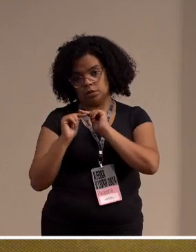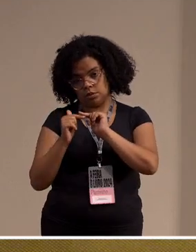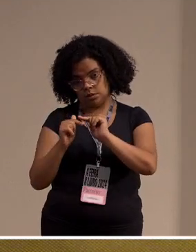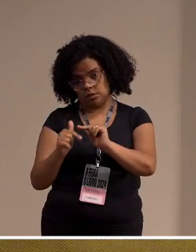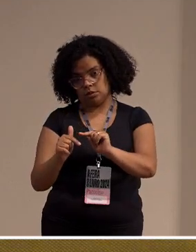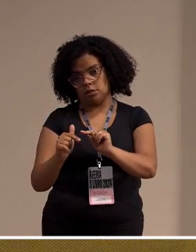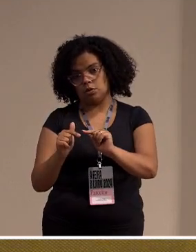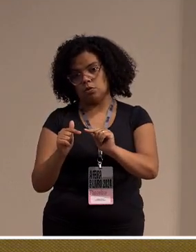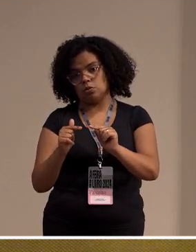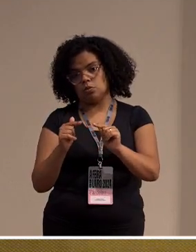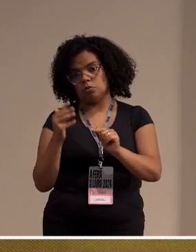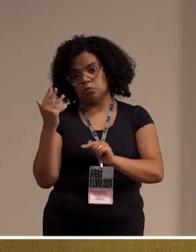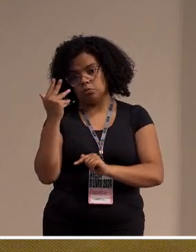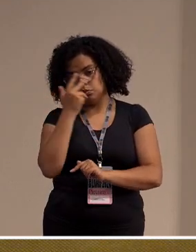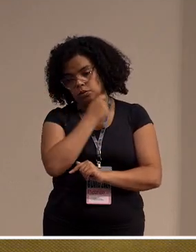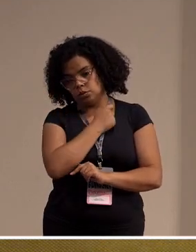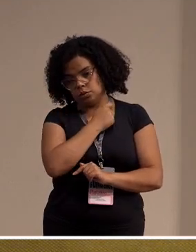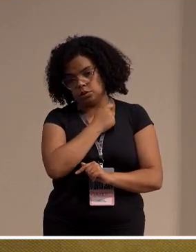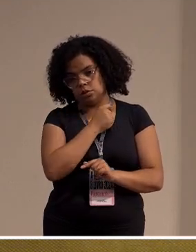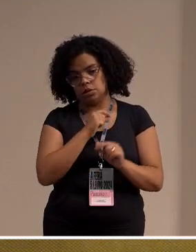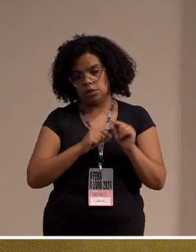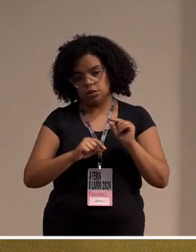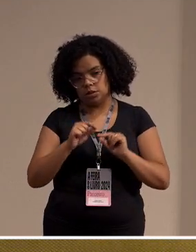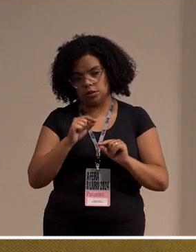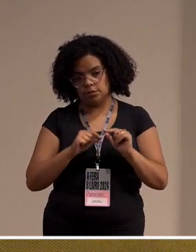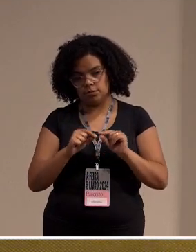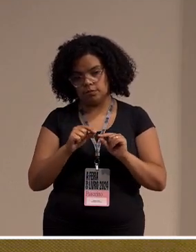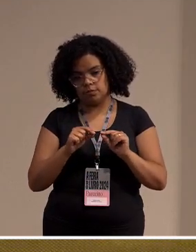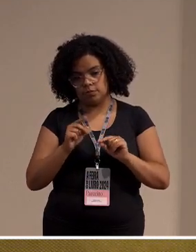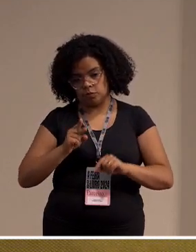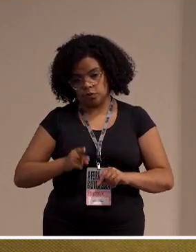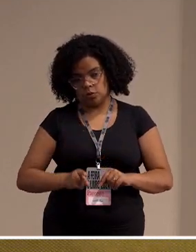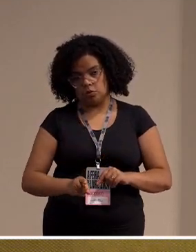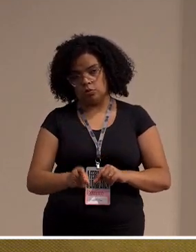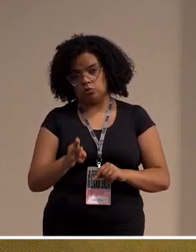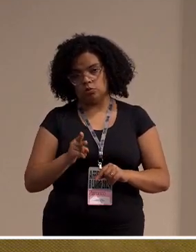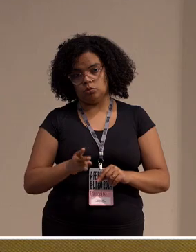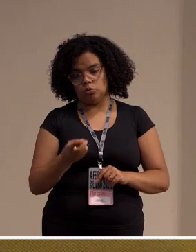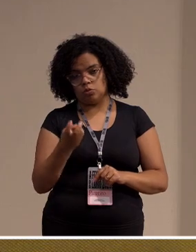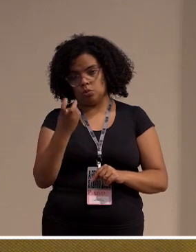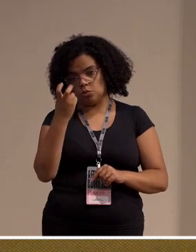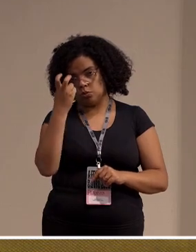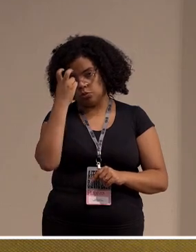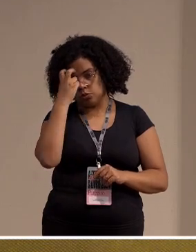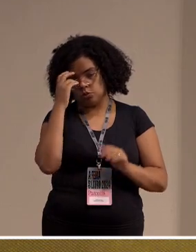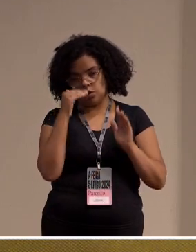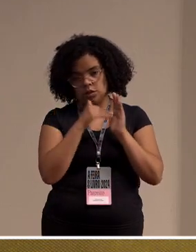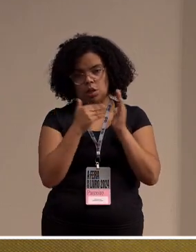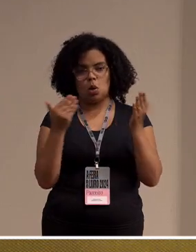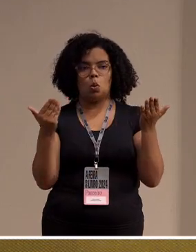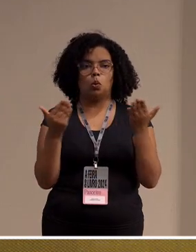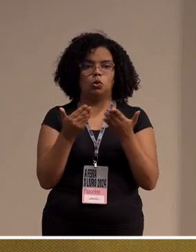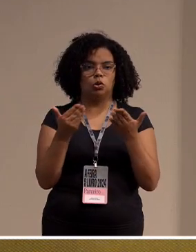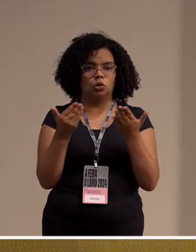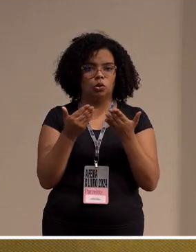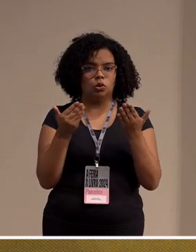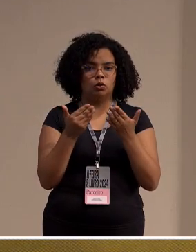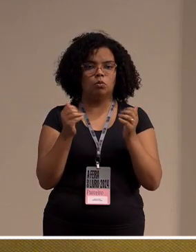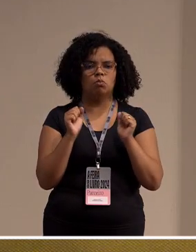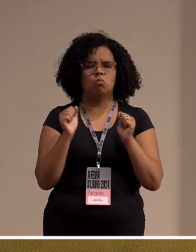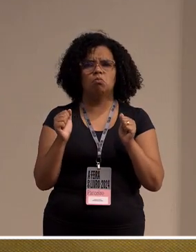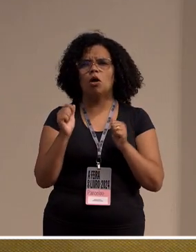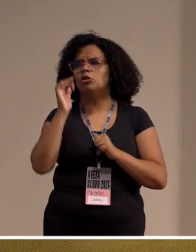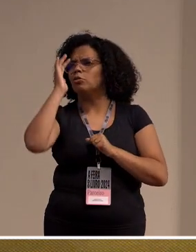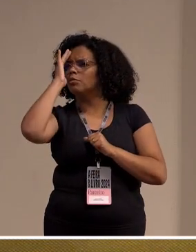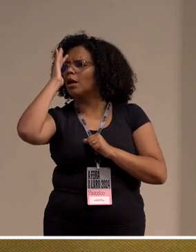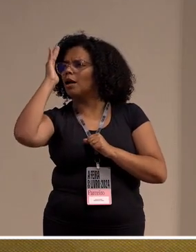kind of address that. I wanted to have a character be fascinated with this idea that he could fly away, that he could go back to Africa. At